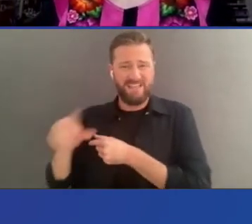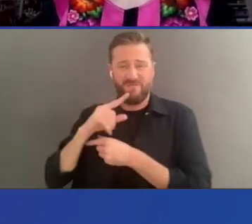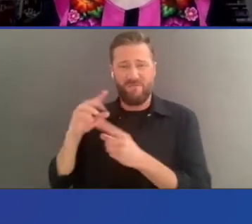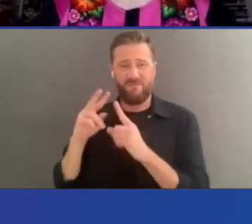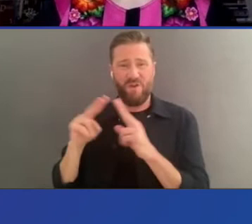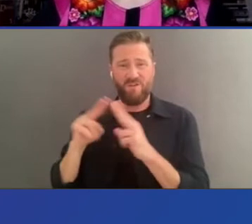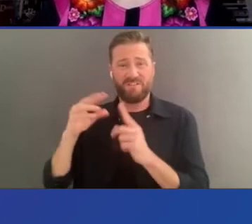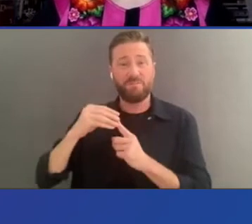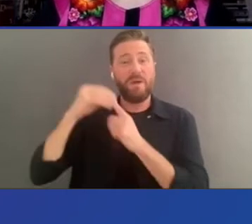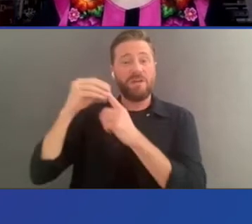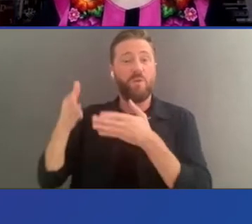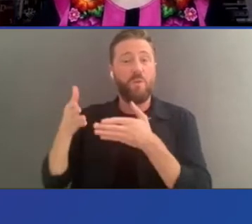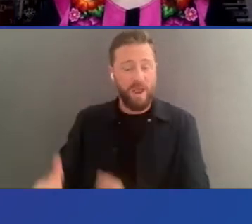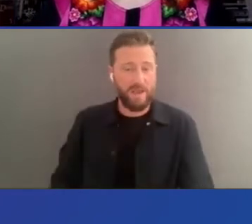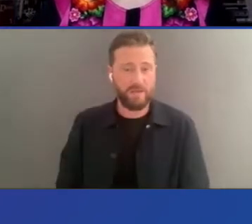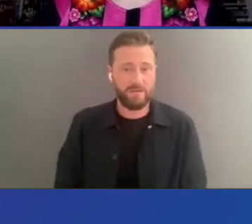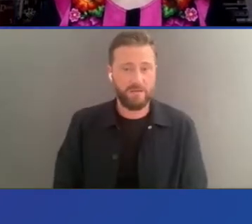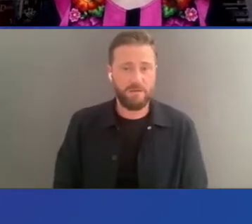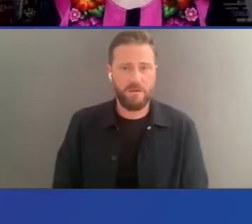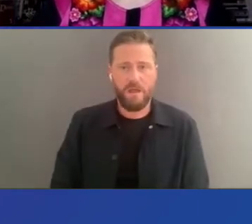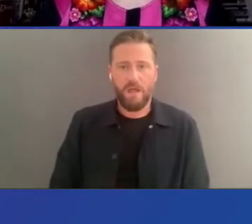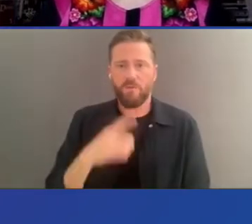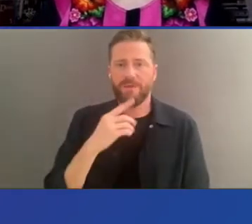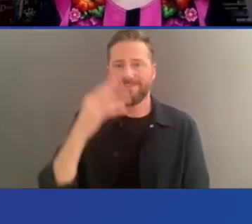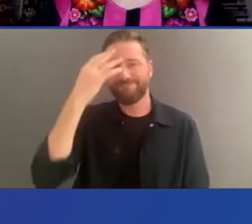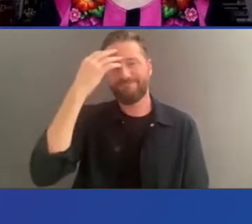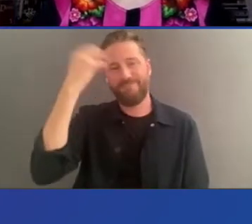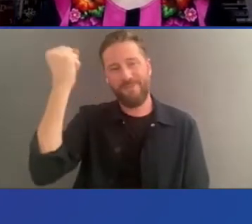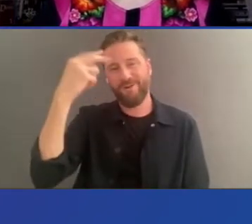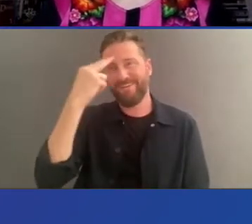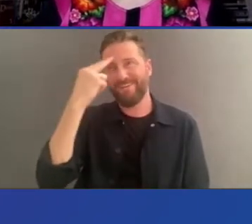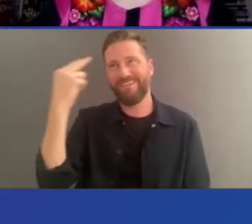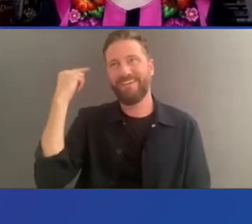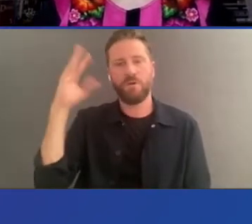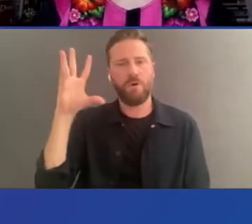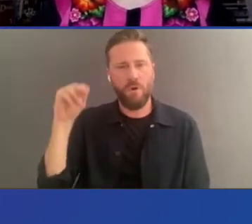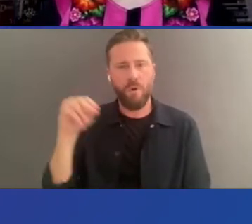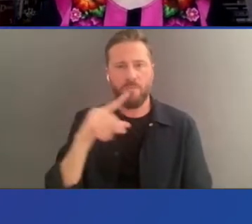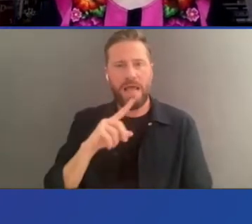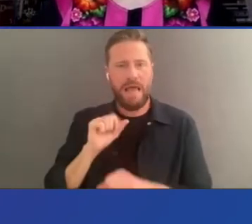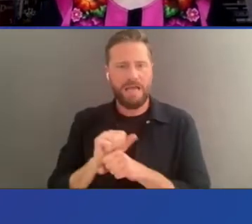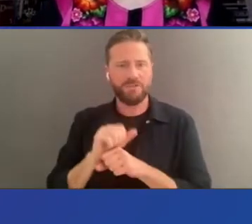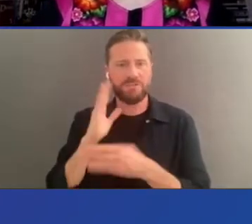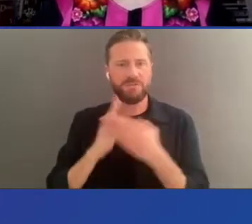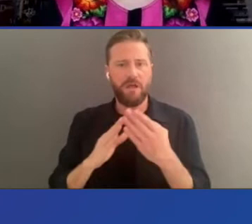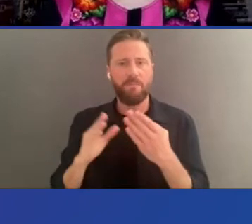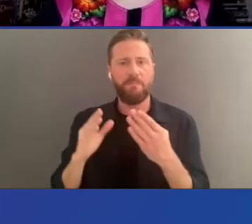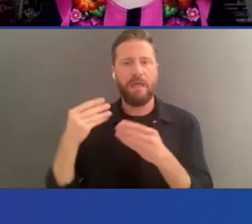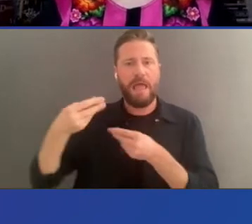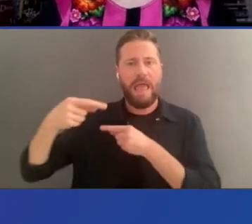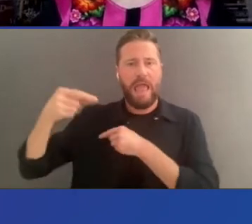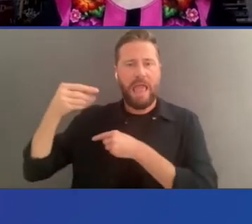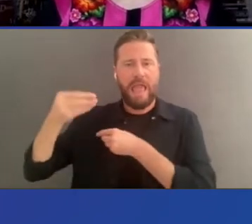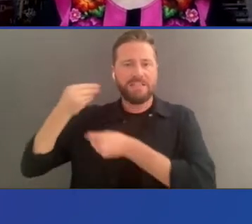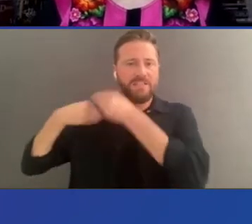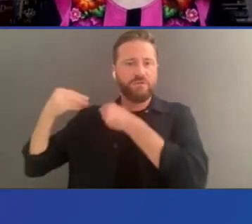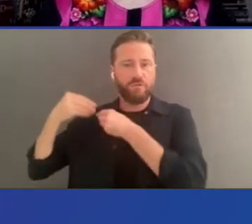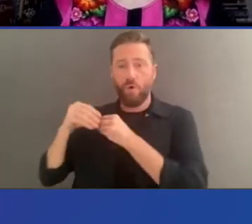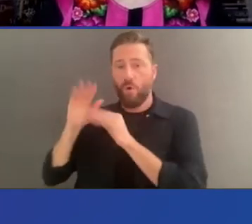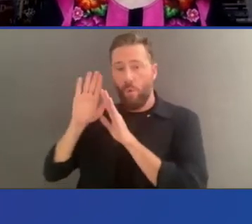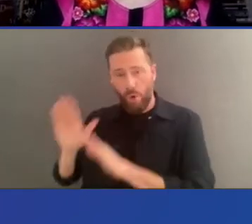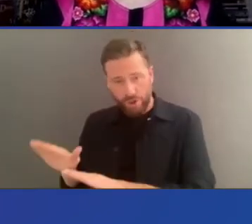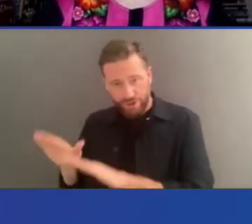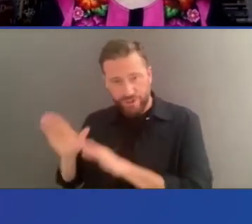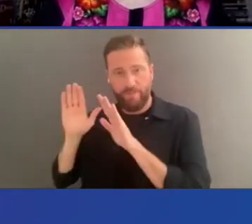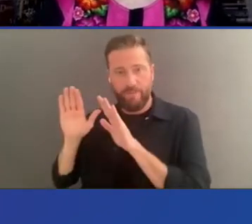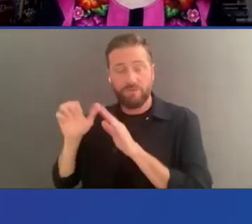of way. It's not just a memory, but there's actually some often ancestral worship, so anything that has